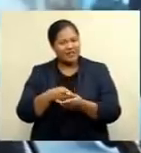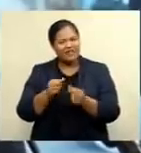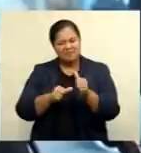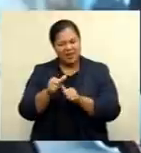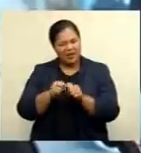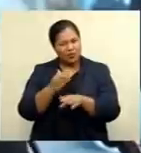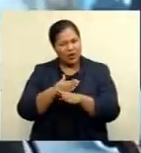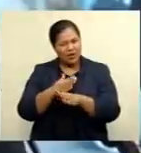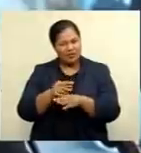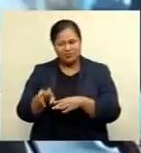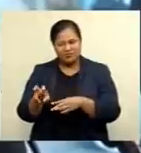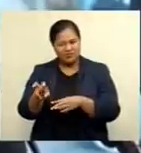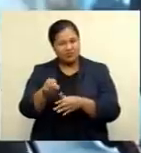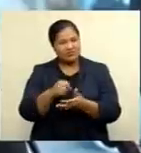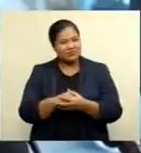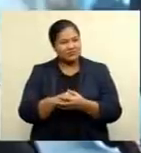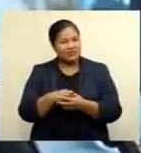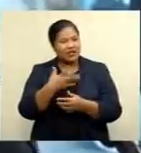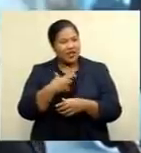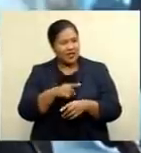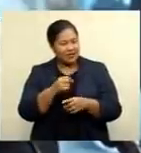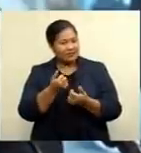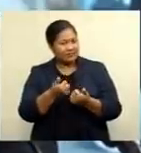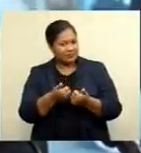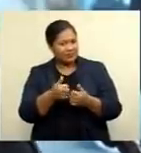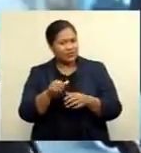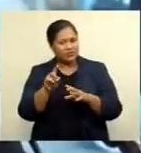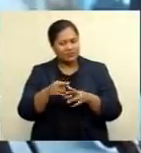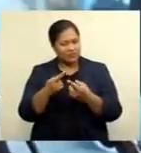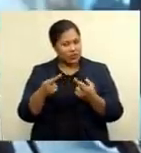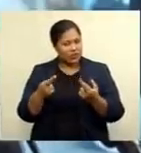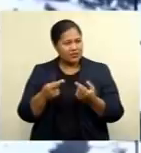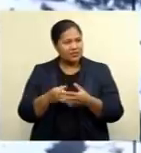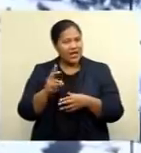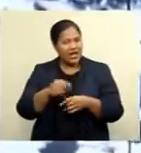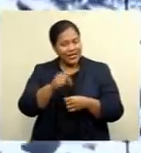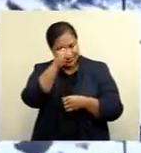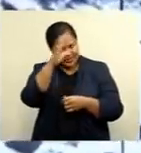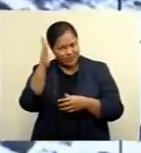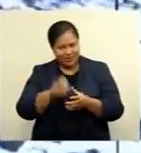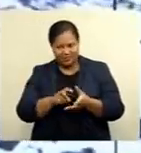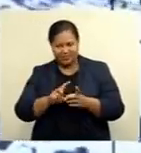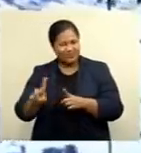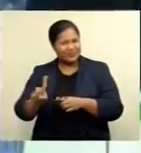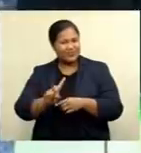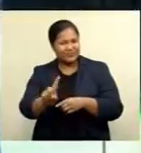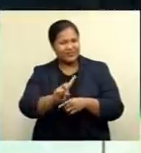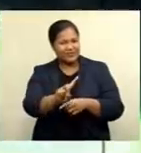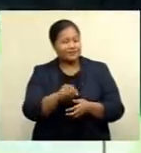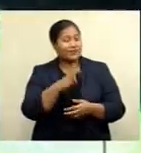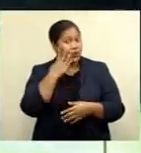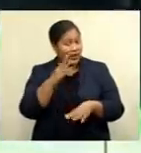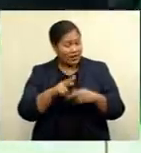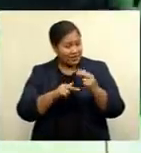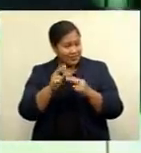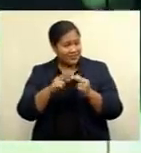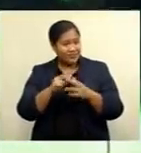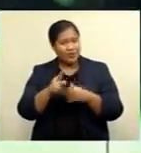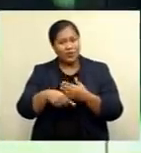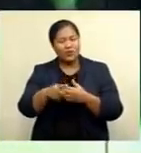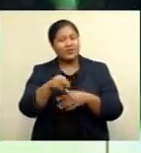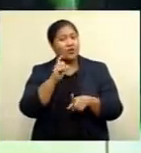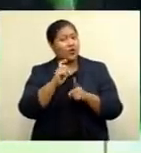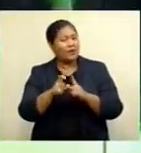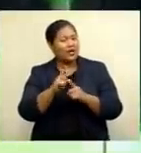coordination, effective push and pull of resources, and smarter deployment. While the upgrades were continuing, the Command Center played